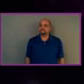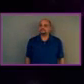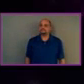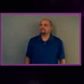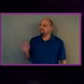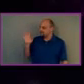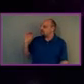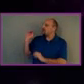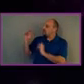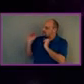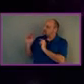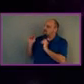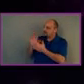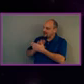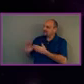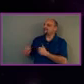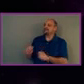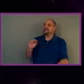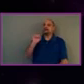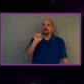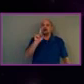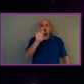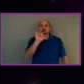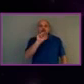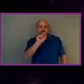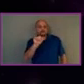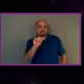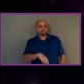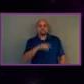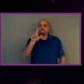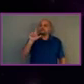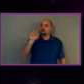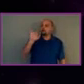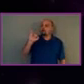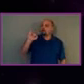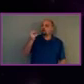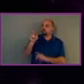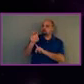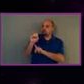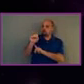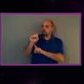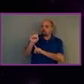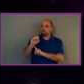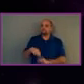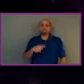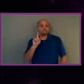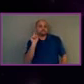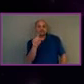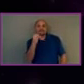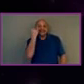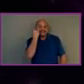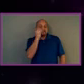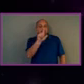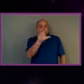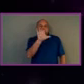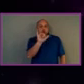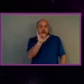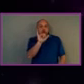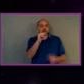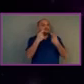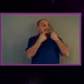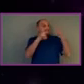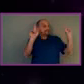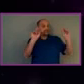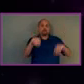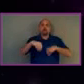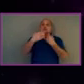Nice. Okay. Adriana, Lori Jones on Twitter asks, if the Lucy mission is successful and provides good data, are